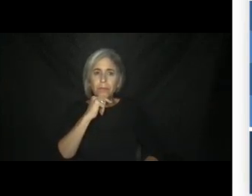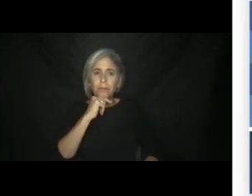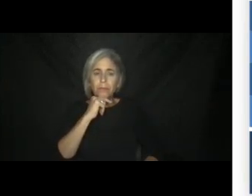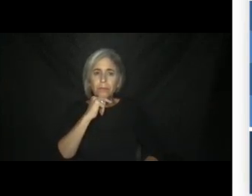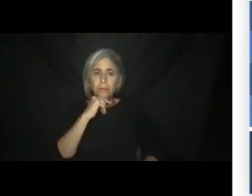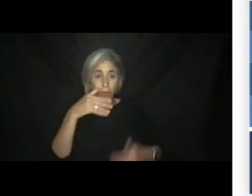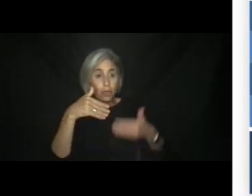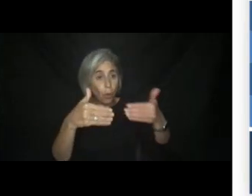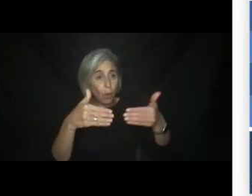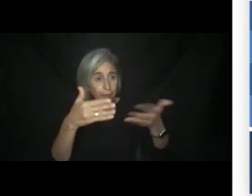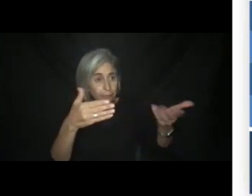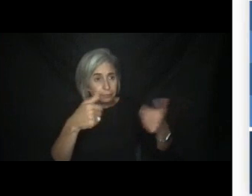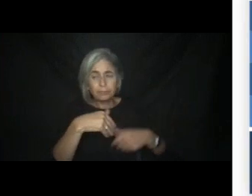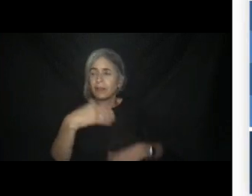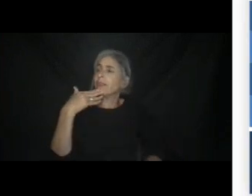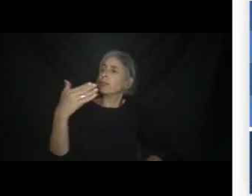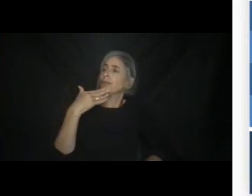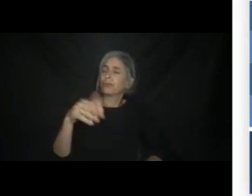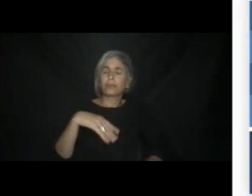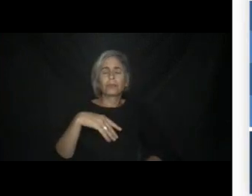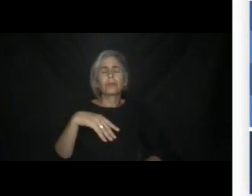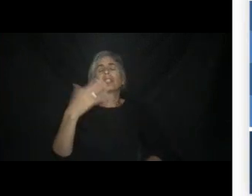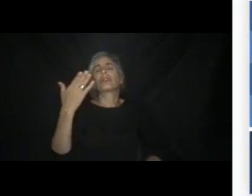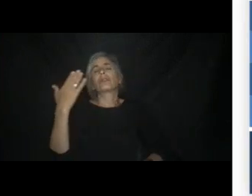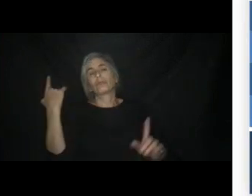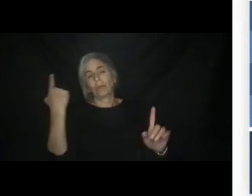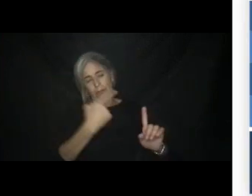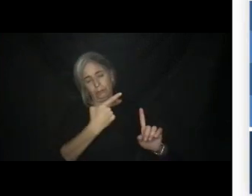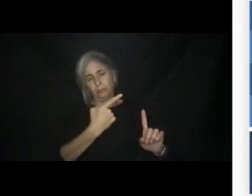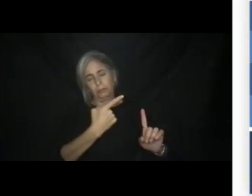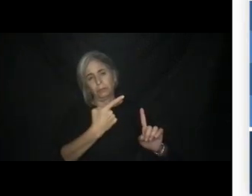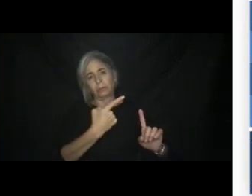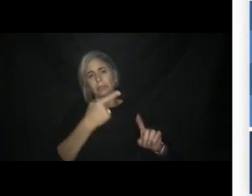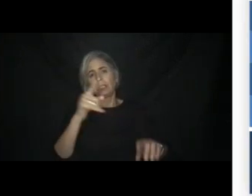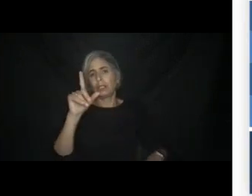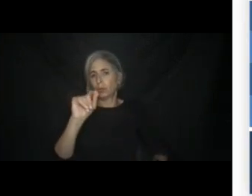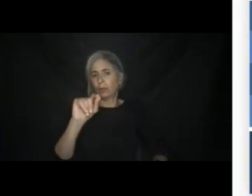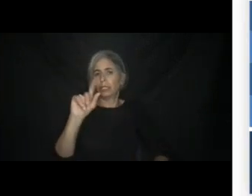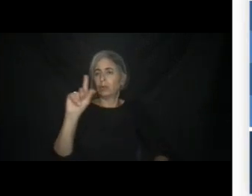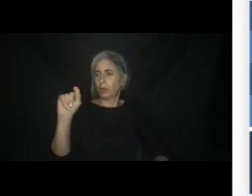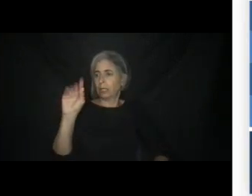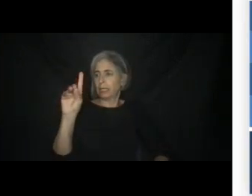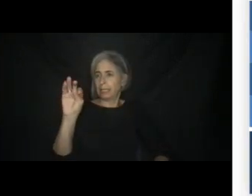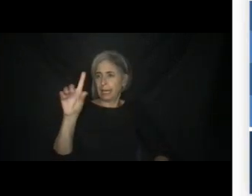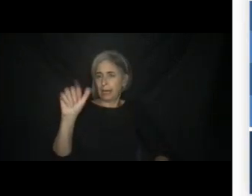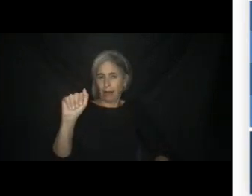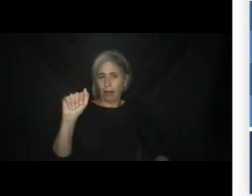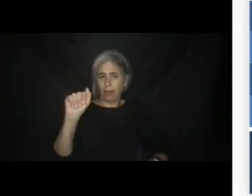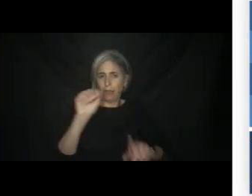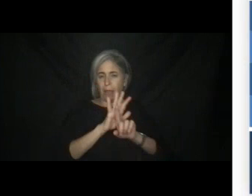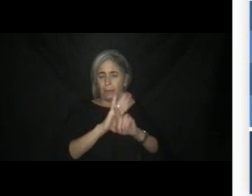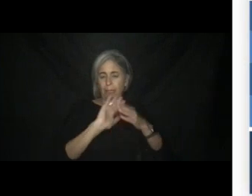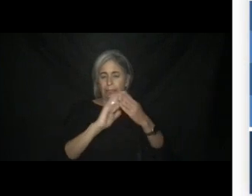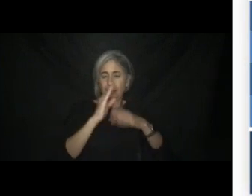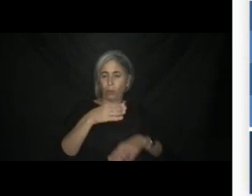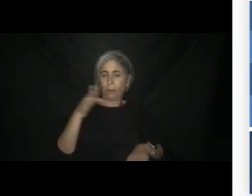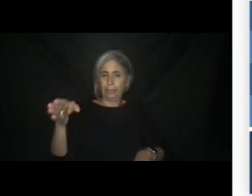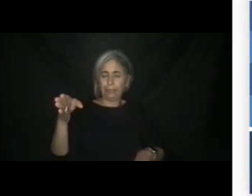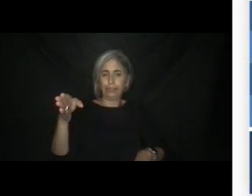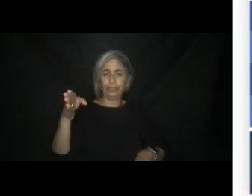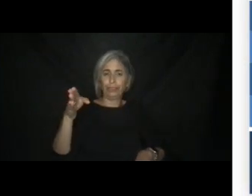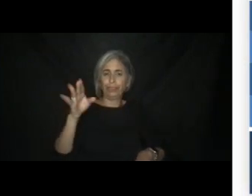Go ahead, sir. Thank you. So referring to the 2020 data, the population of the city of Boynton Beach is